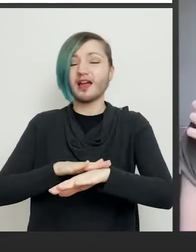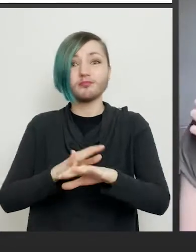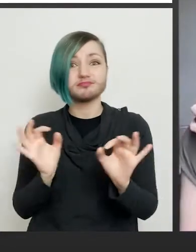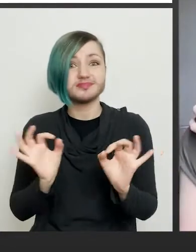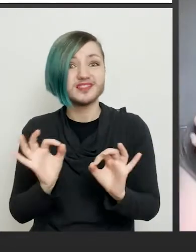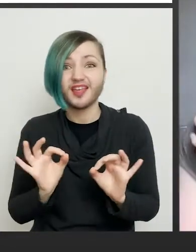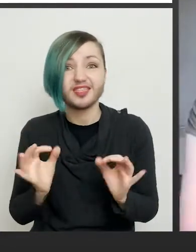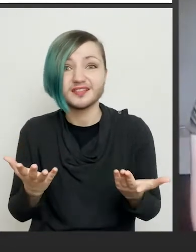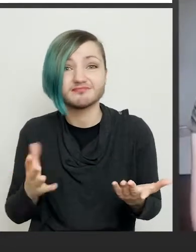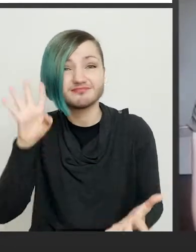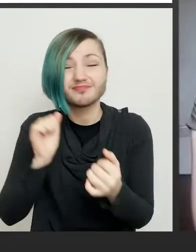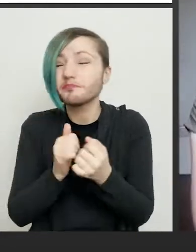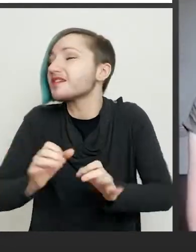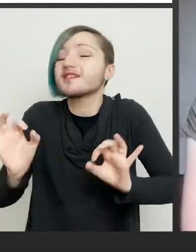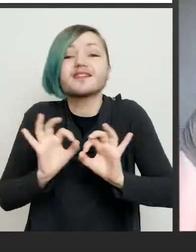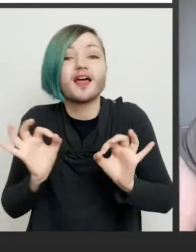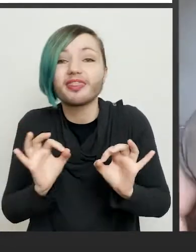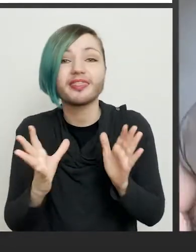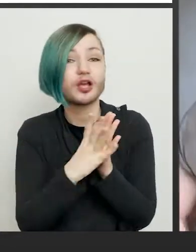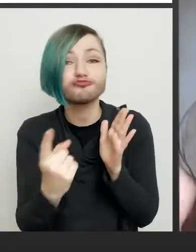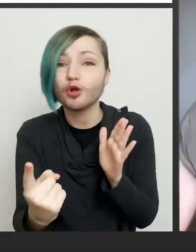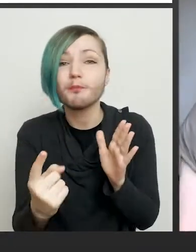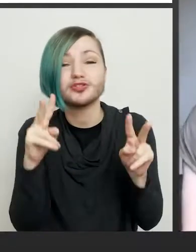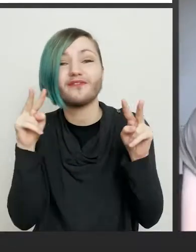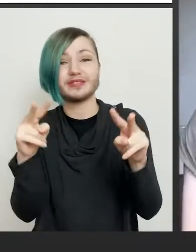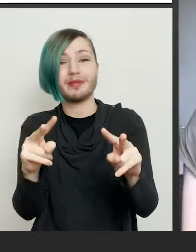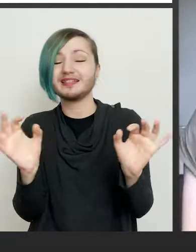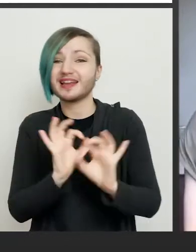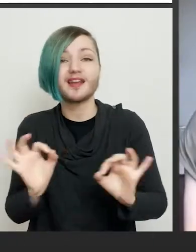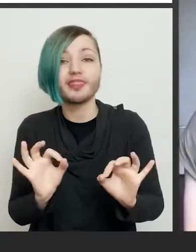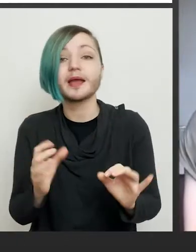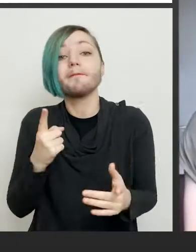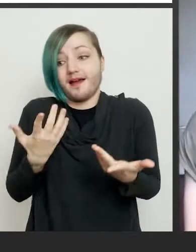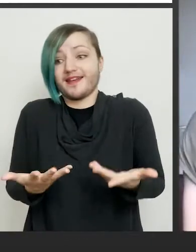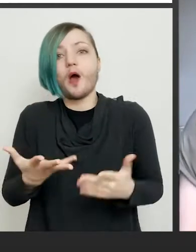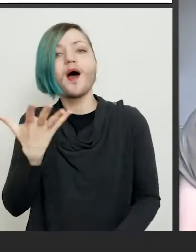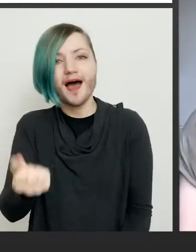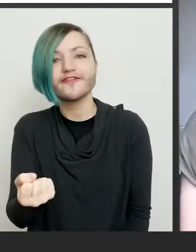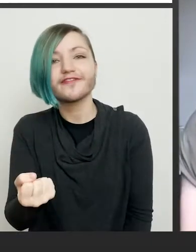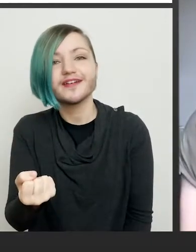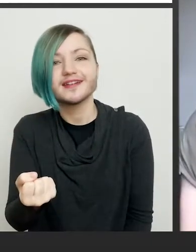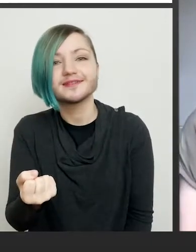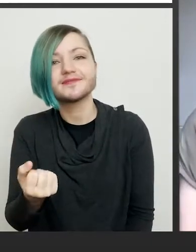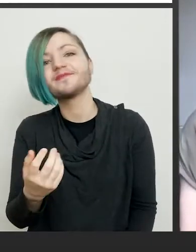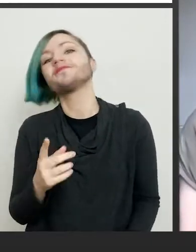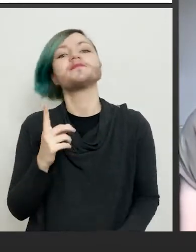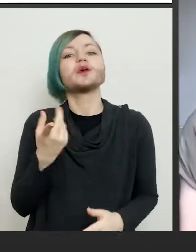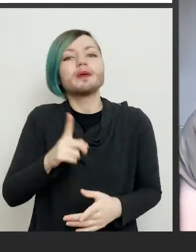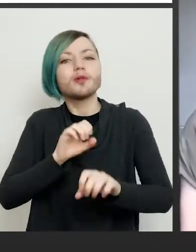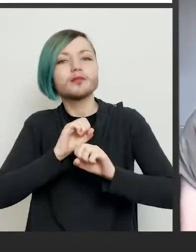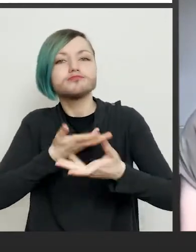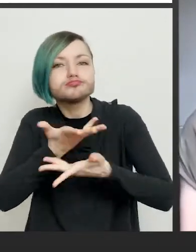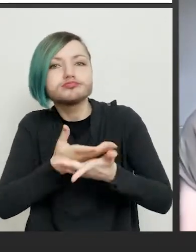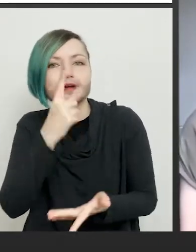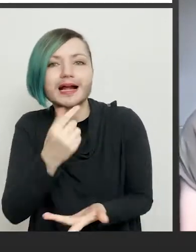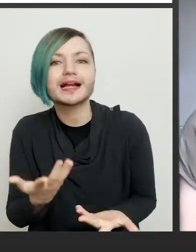remember anything mm, being there in terms of visibility, and it's there now, and mm. it's being worked through, and I love that. I love